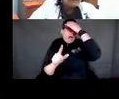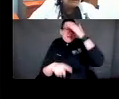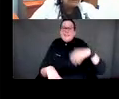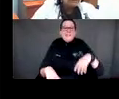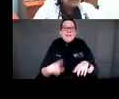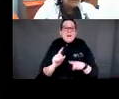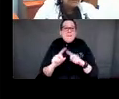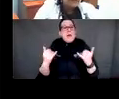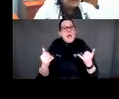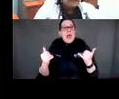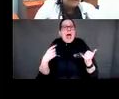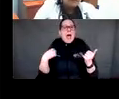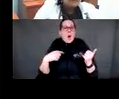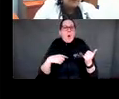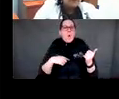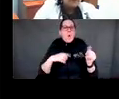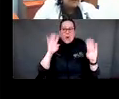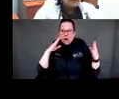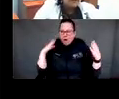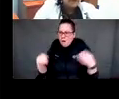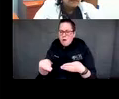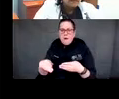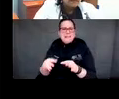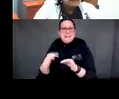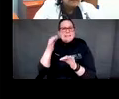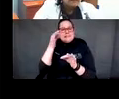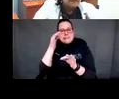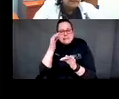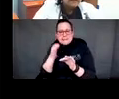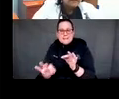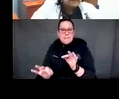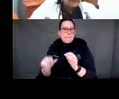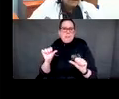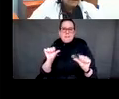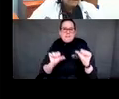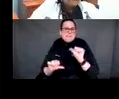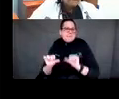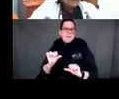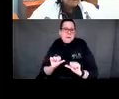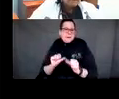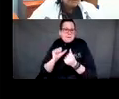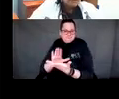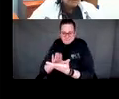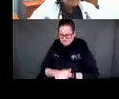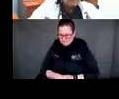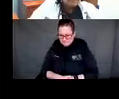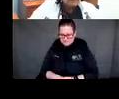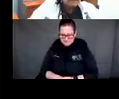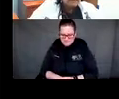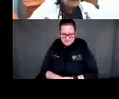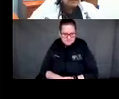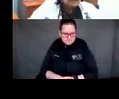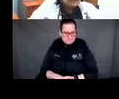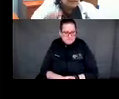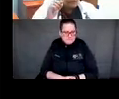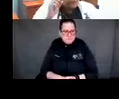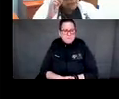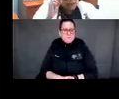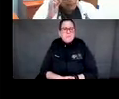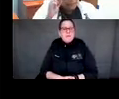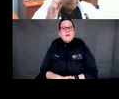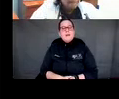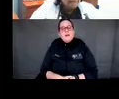coalesced around really simple, elegant science. And one of the things that I think causes a lot